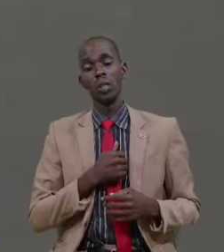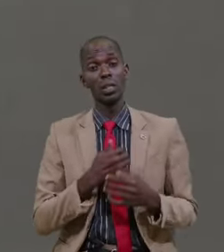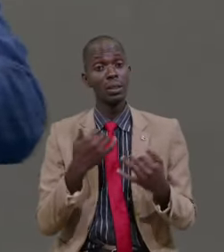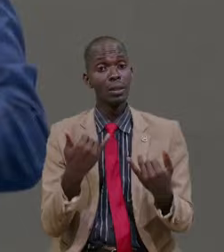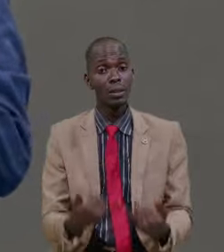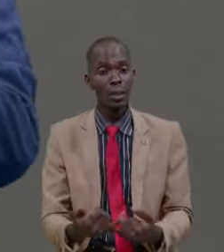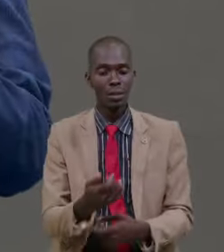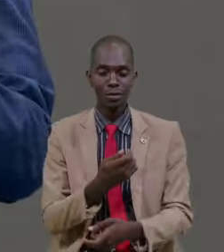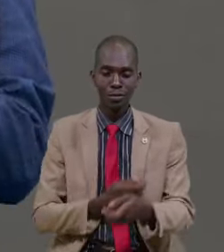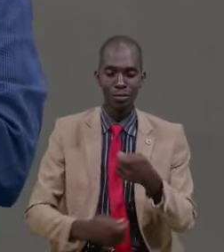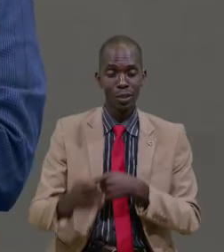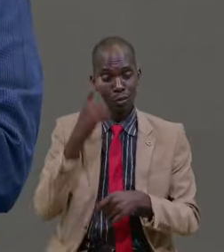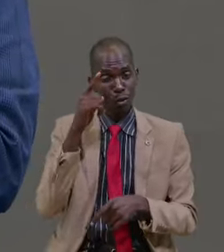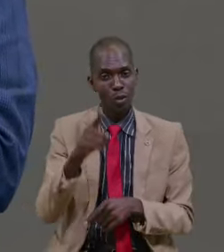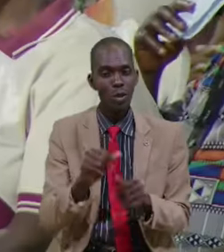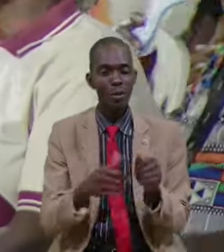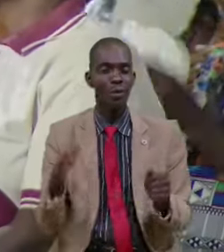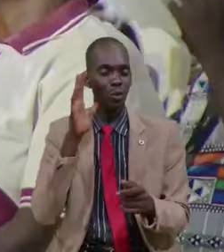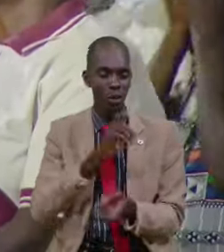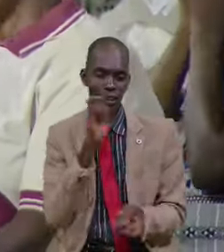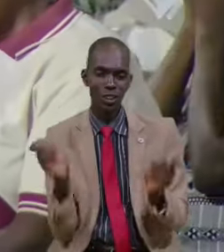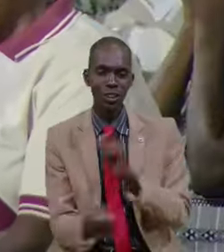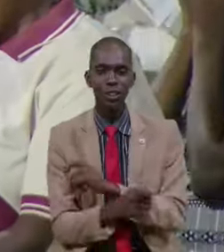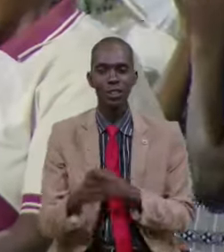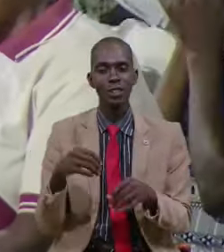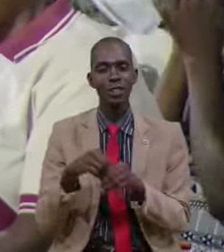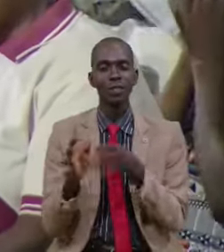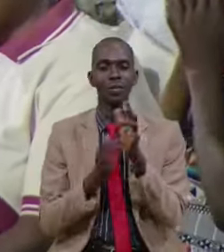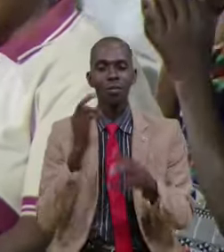for you, everything is going to turn around tonight.